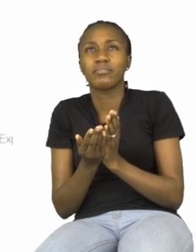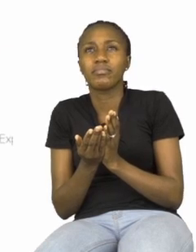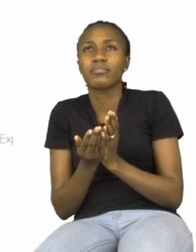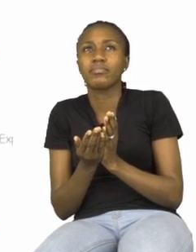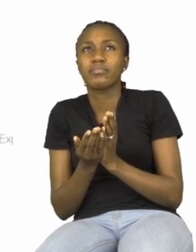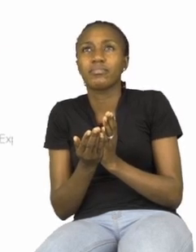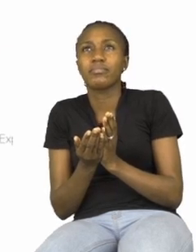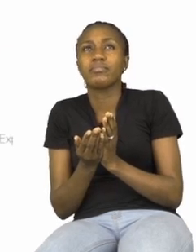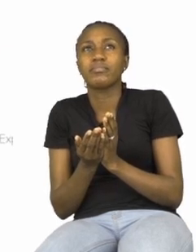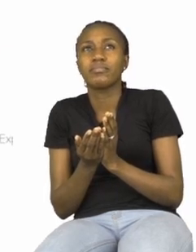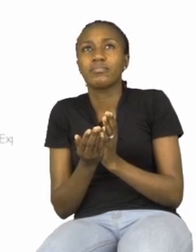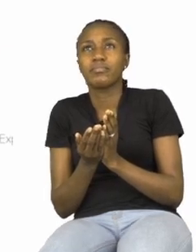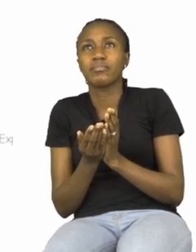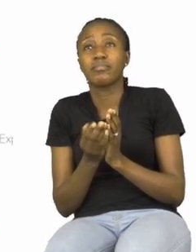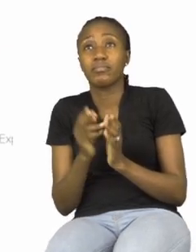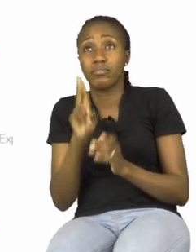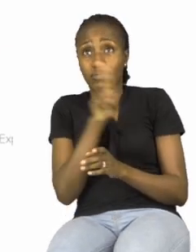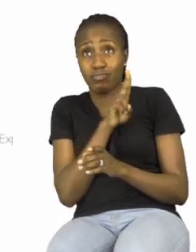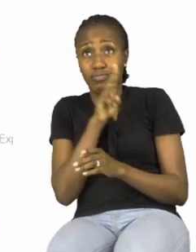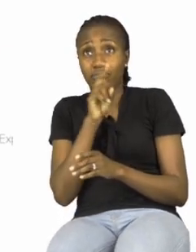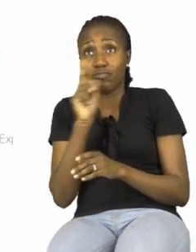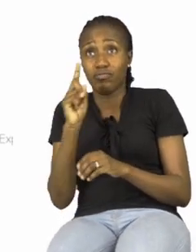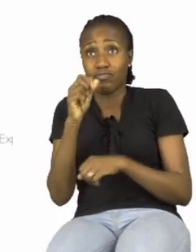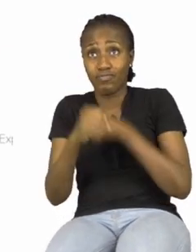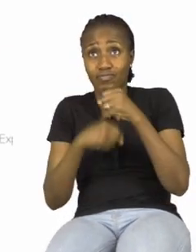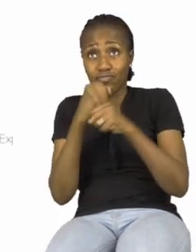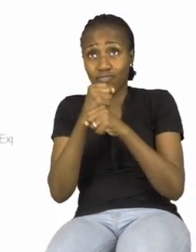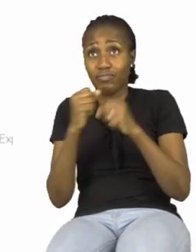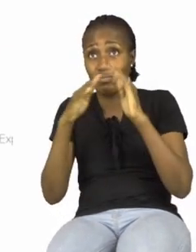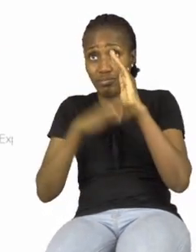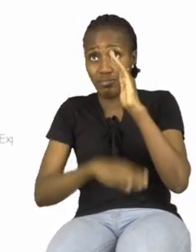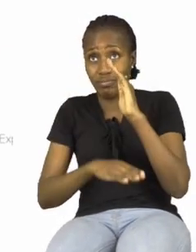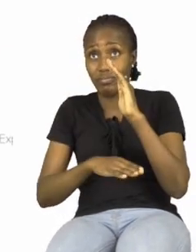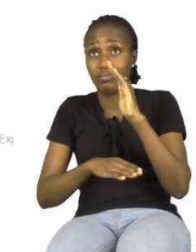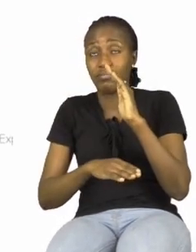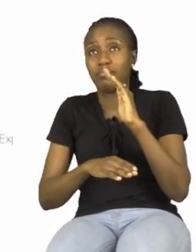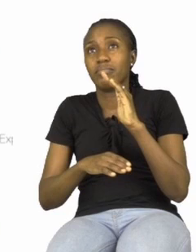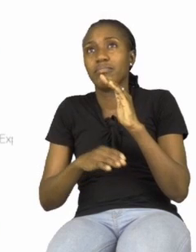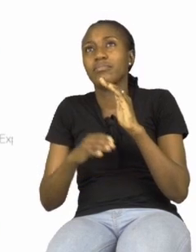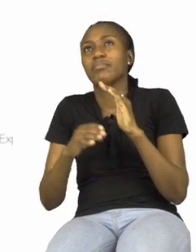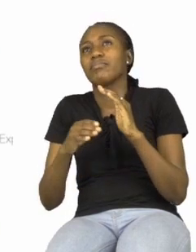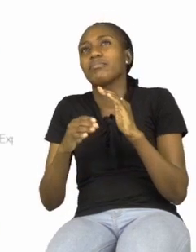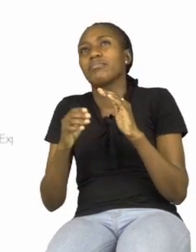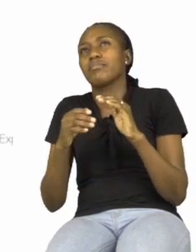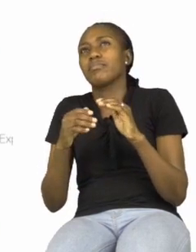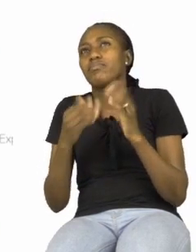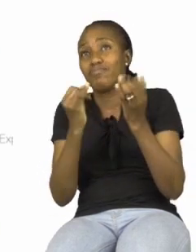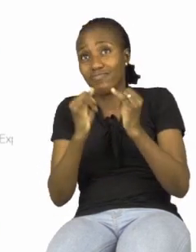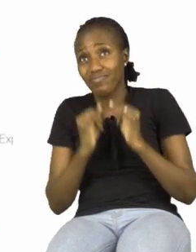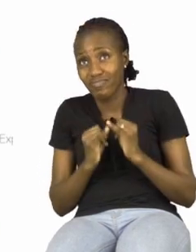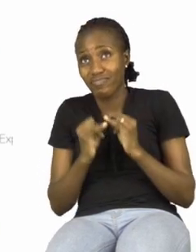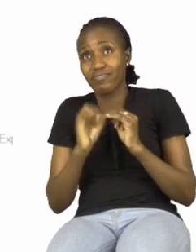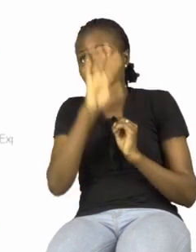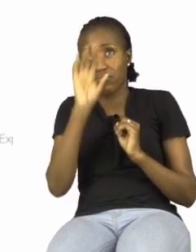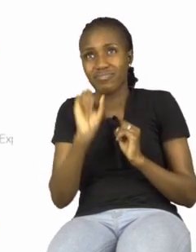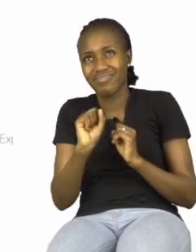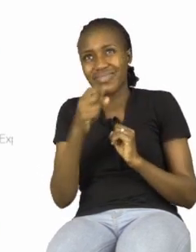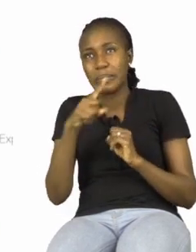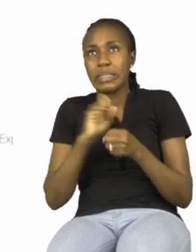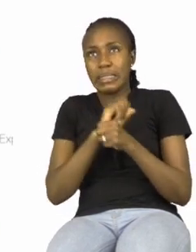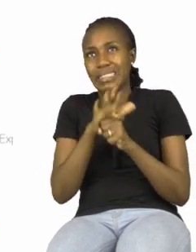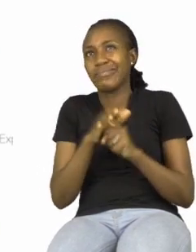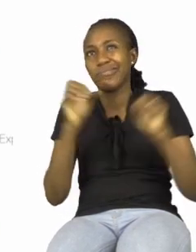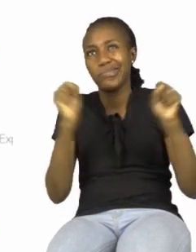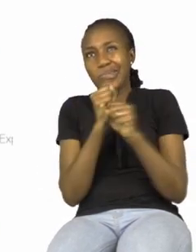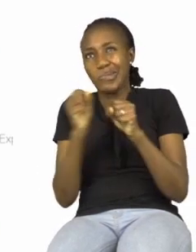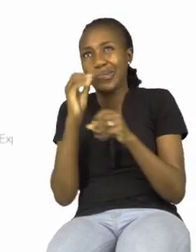21s were actually invited to play against the South African side now in October, but for reasons around COVID and the school exams and the like, so it's difficult for us to